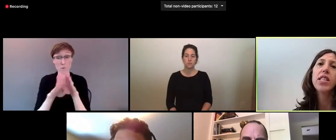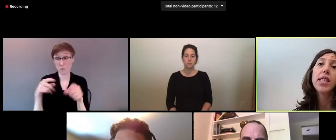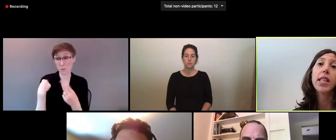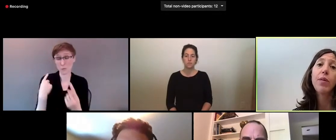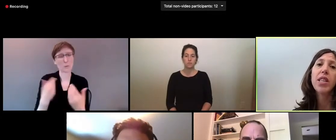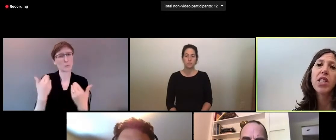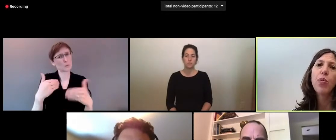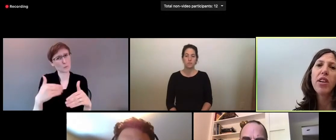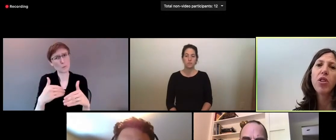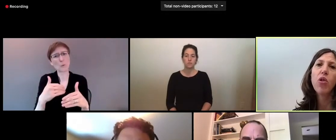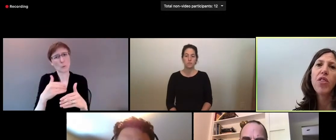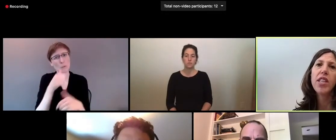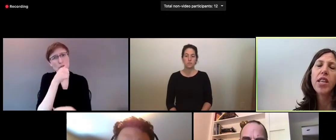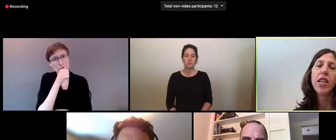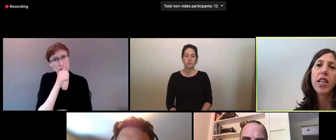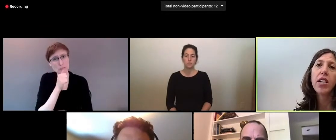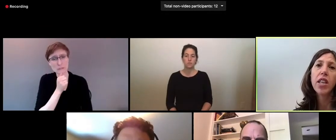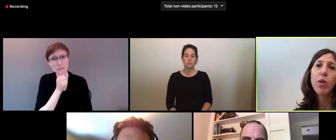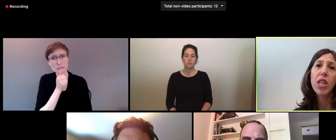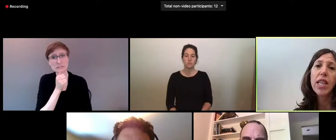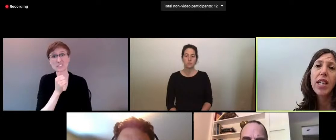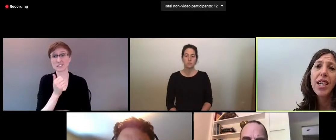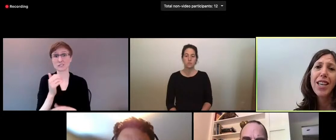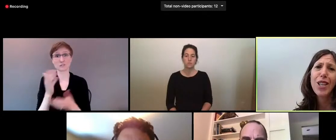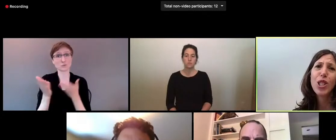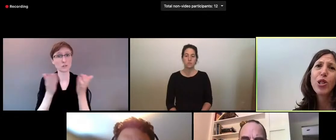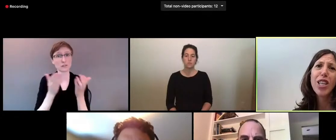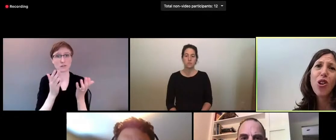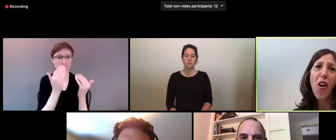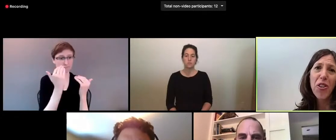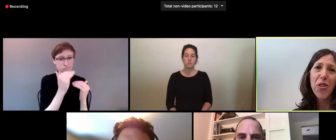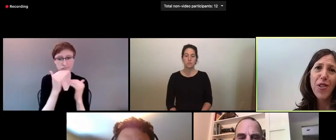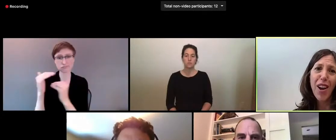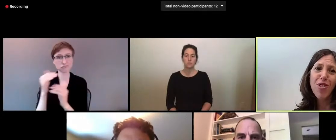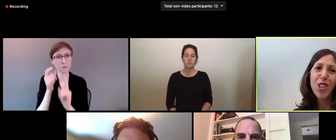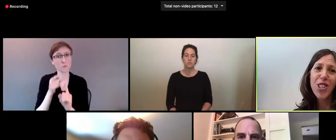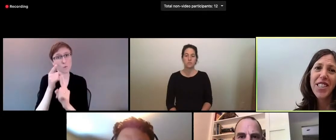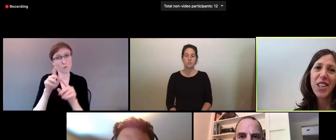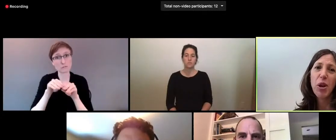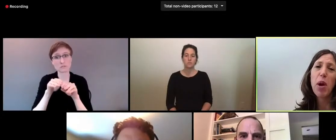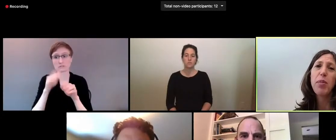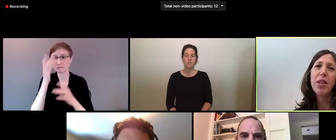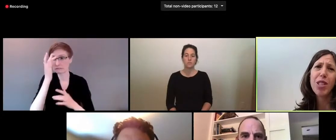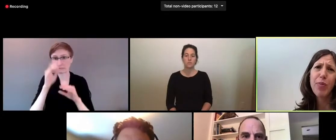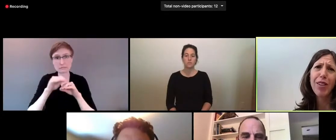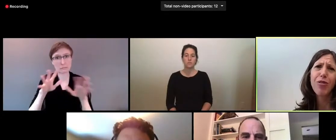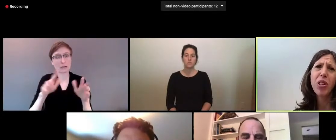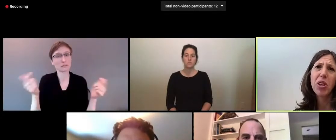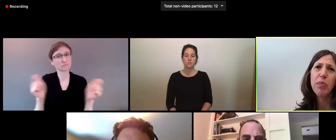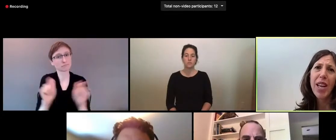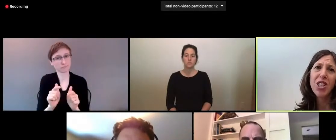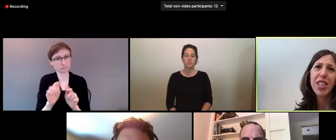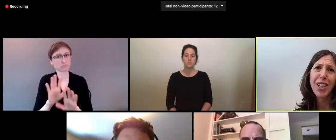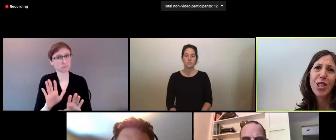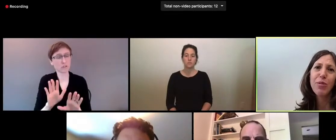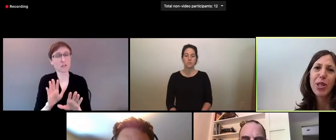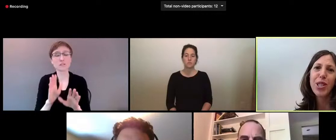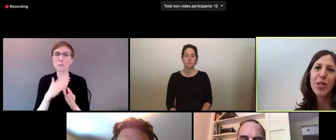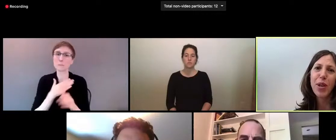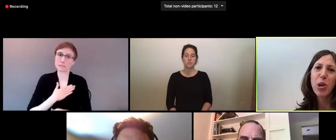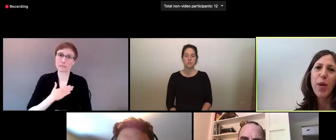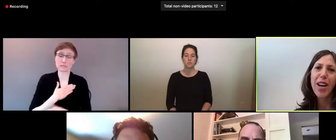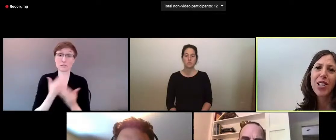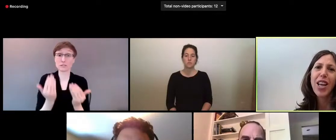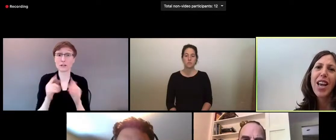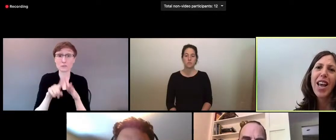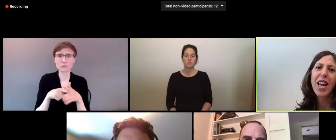their services to limit the spread of COVID in our community. So let's honor their efforts by being respectful and patient